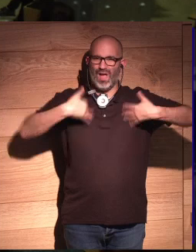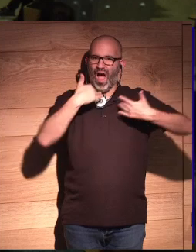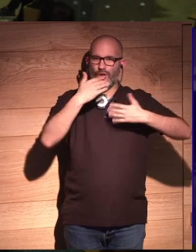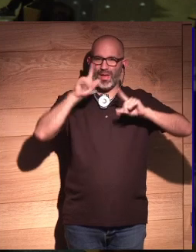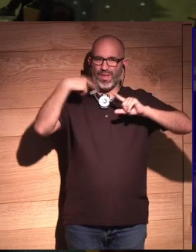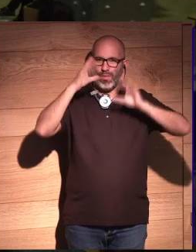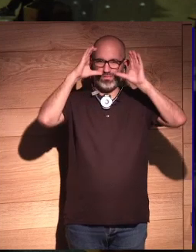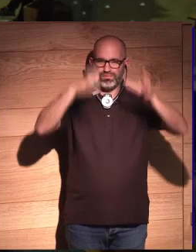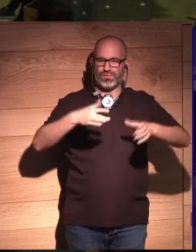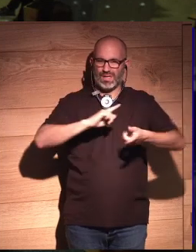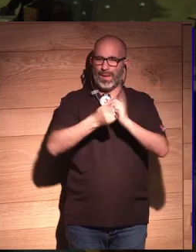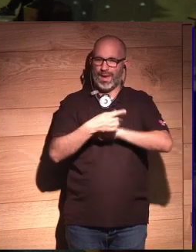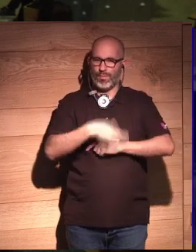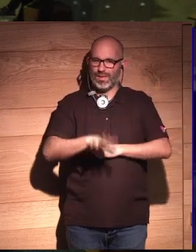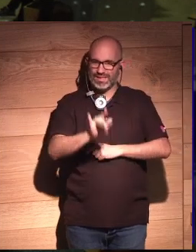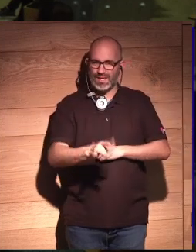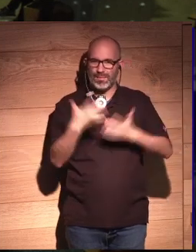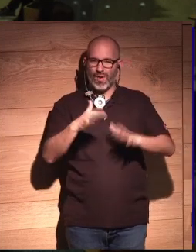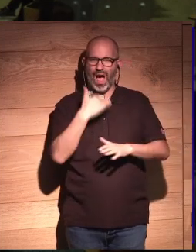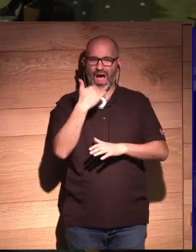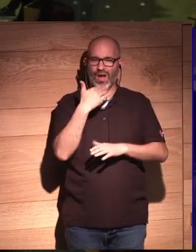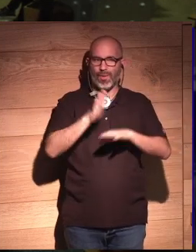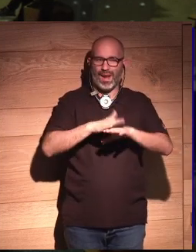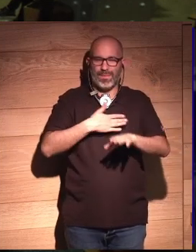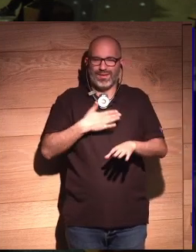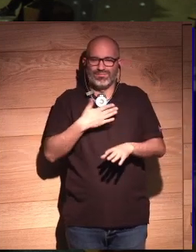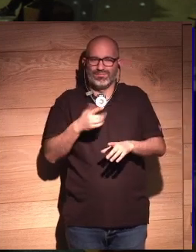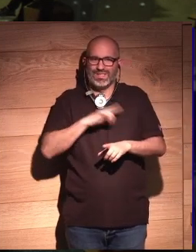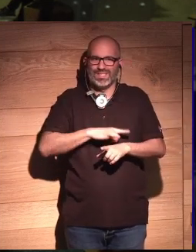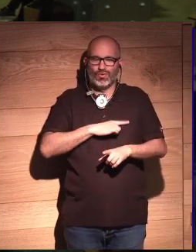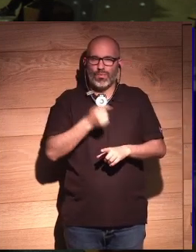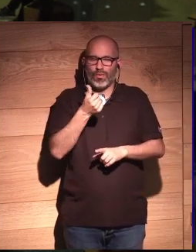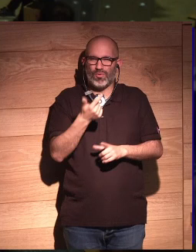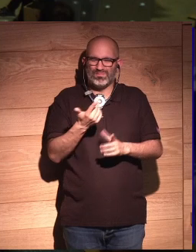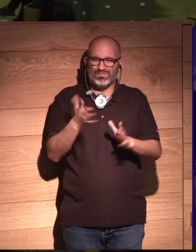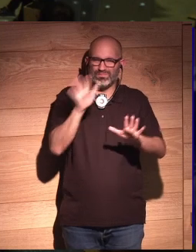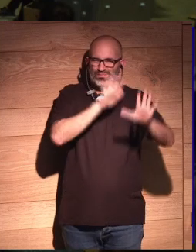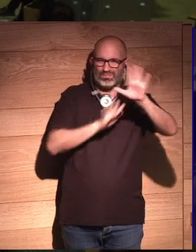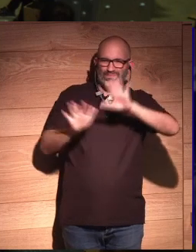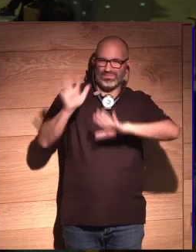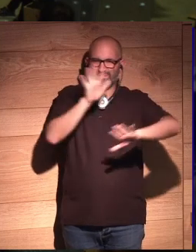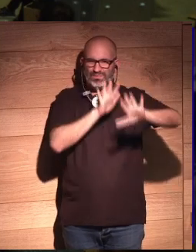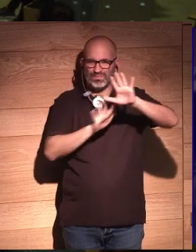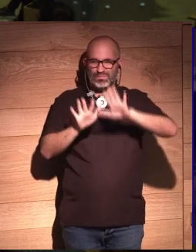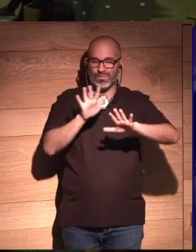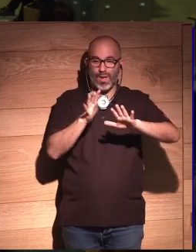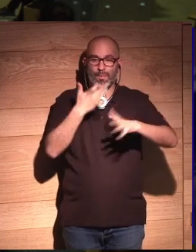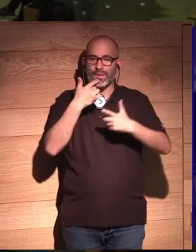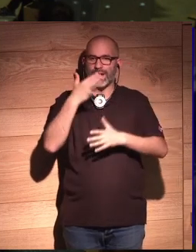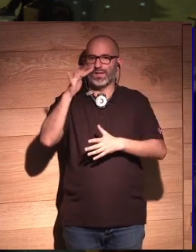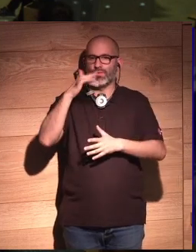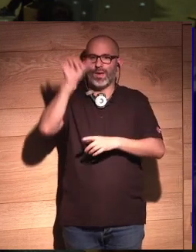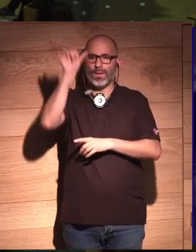it's mesmerizing for me because it's the one story that you get to physically act out. So you should be able to feel more